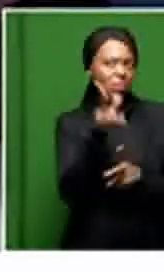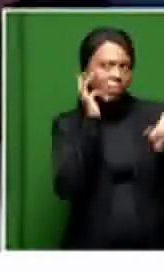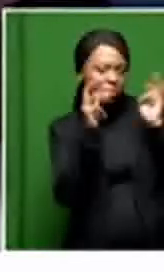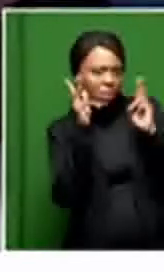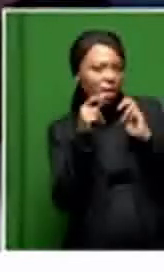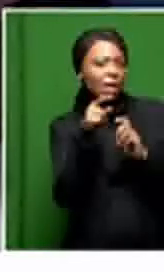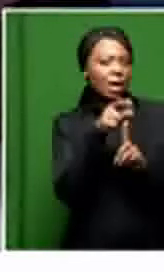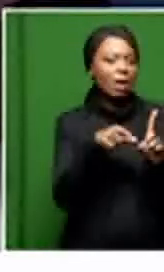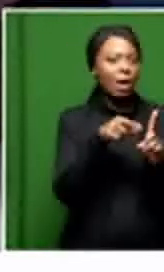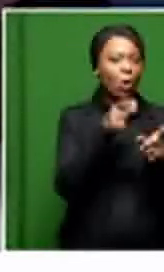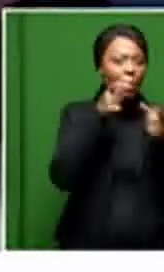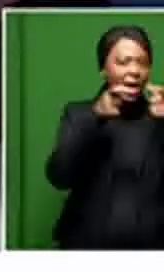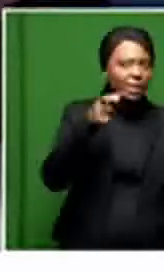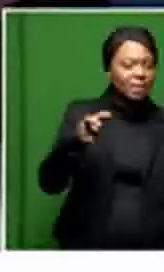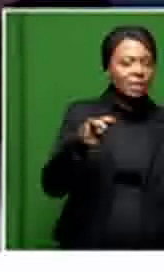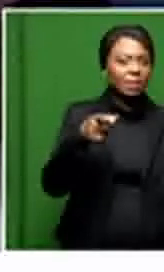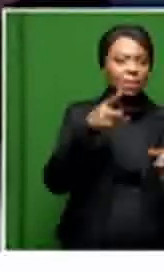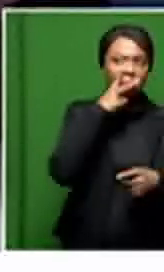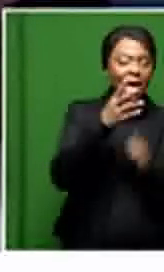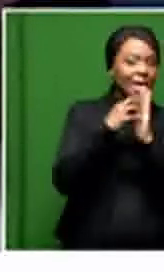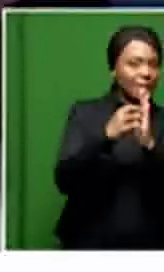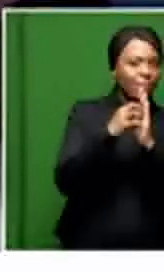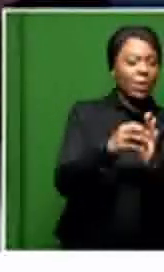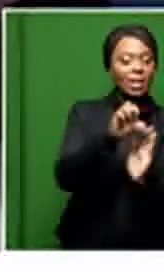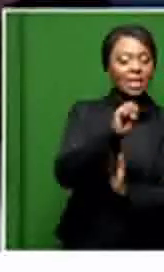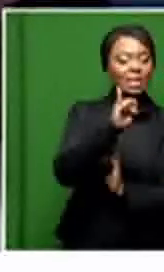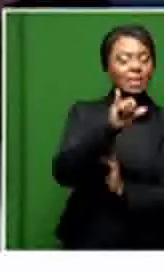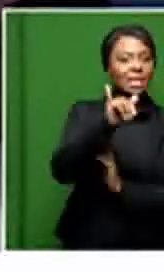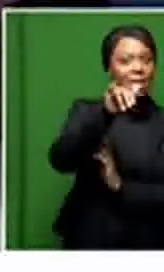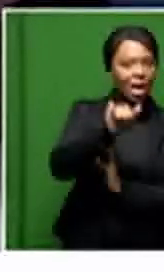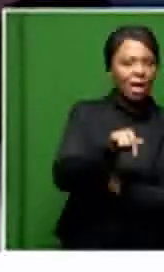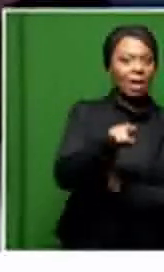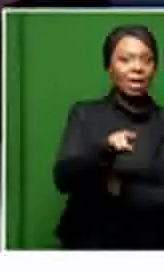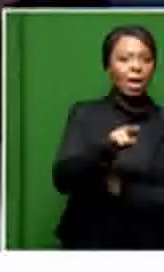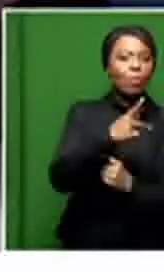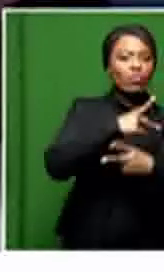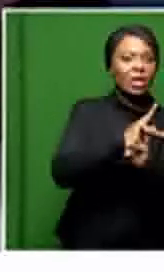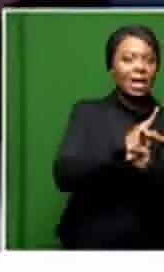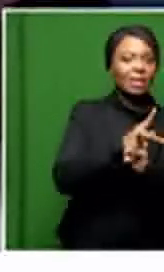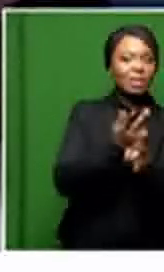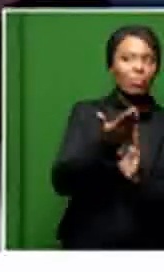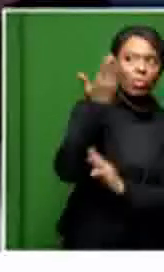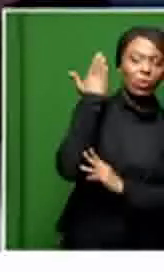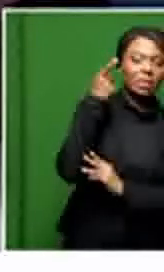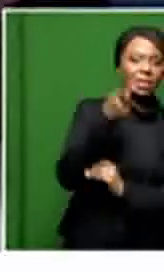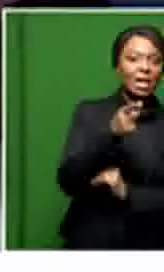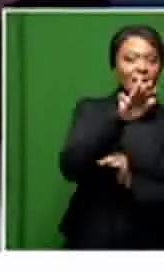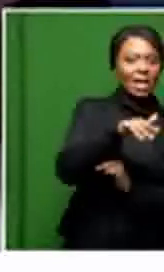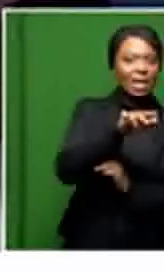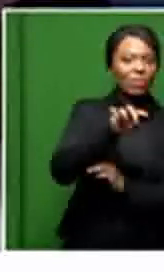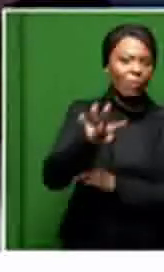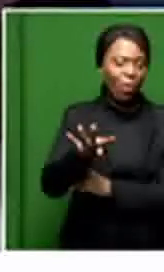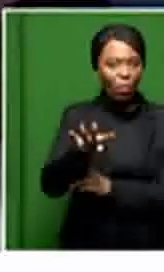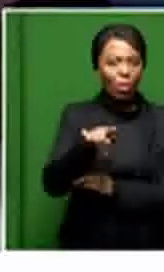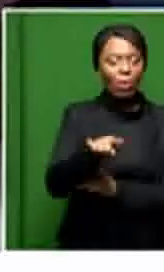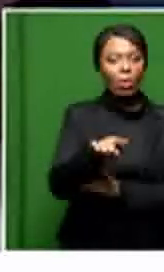Siya Kolisi. Siya Kolisi is seen as a product post-1994 of the demise of